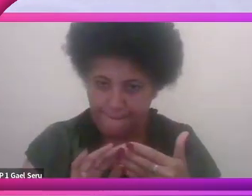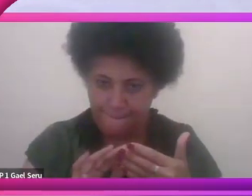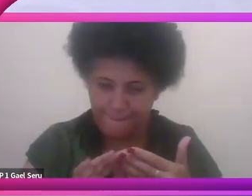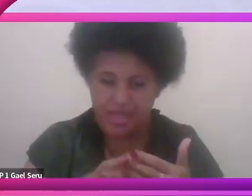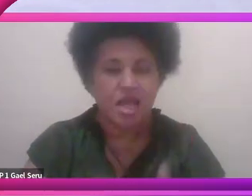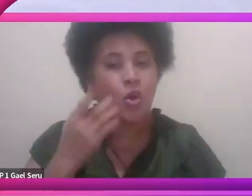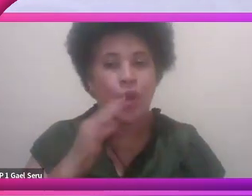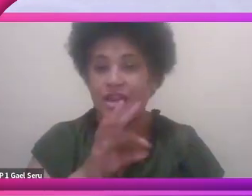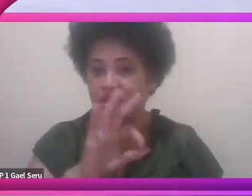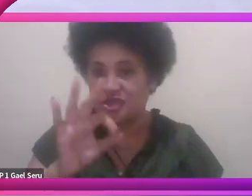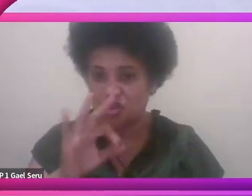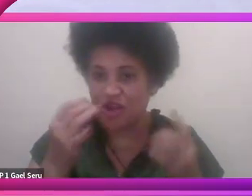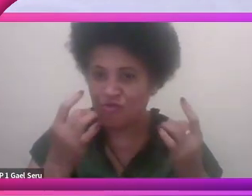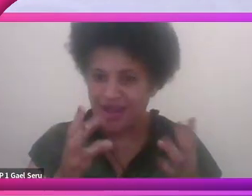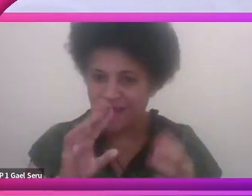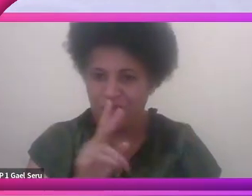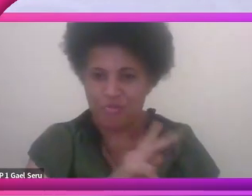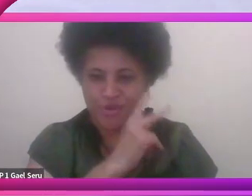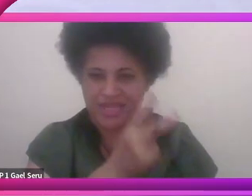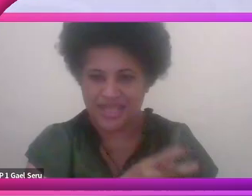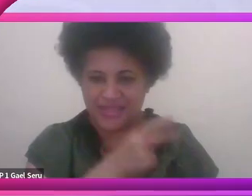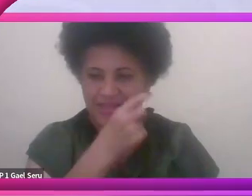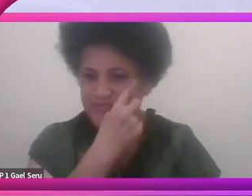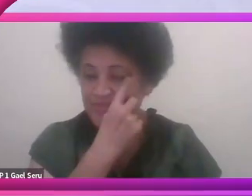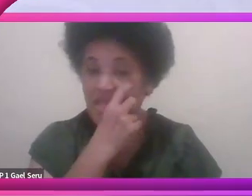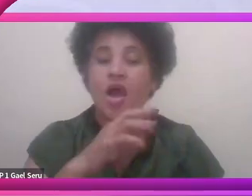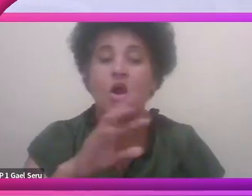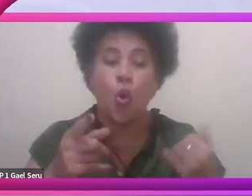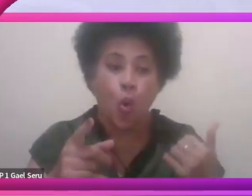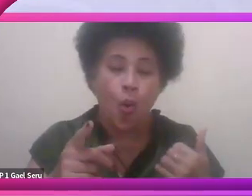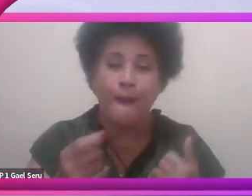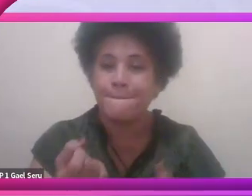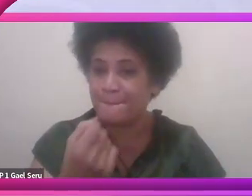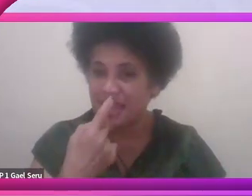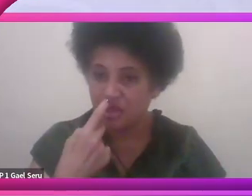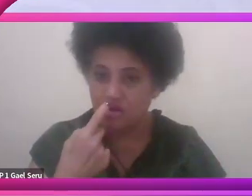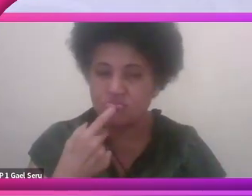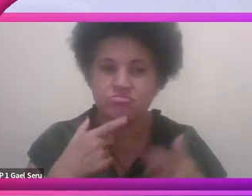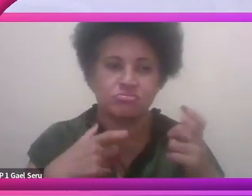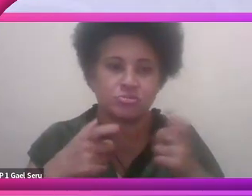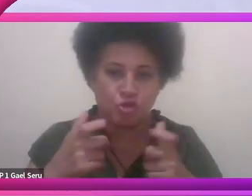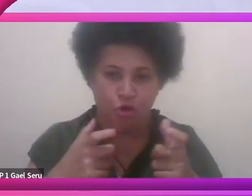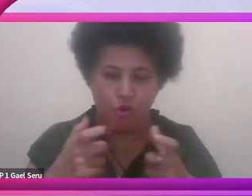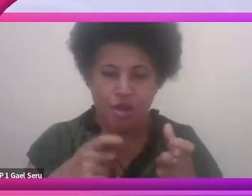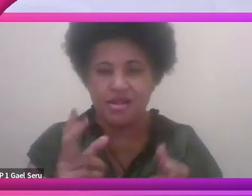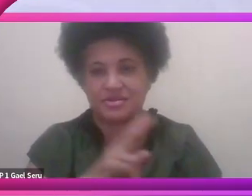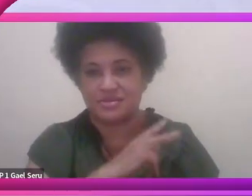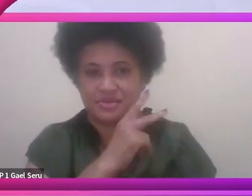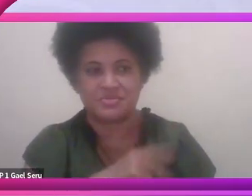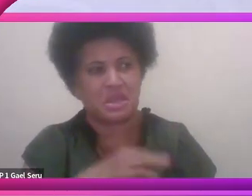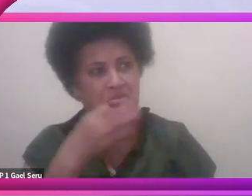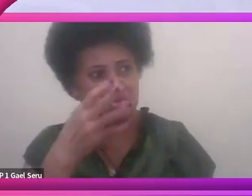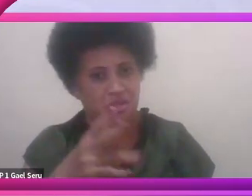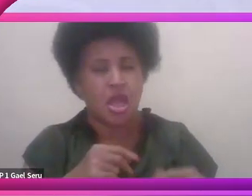Also, the family planning, birth control allow them to make decisions when they want to have it. Say that, oh, I will choose family planning for 1 year and then